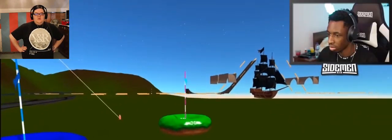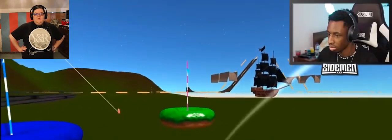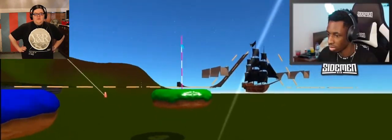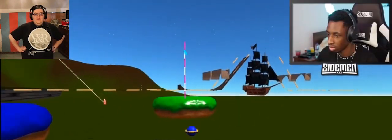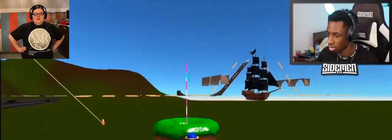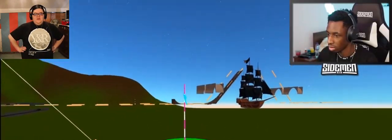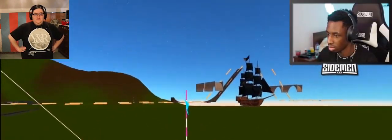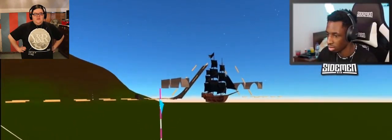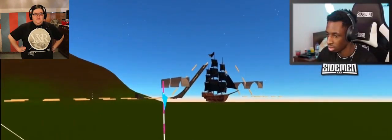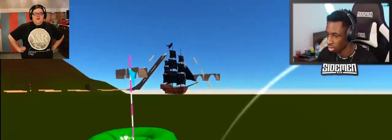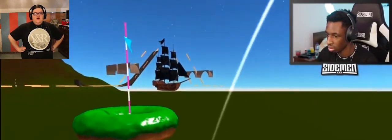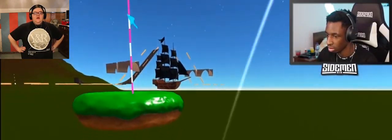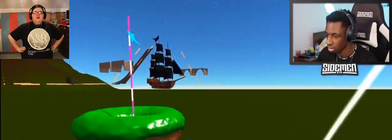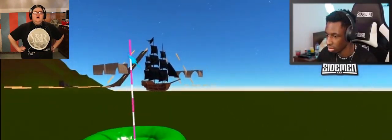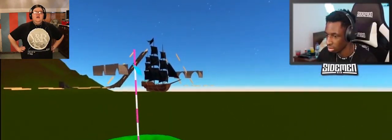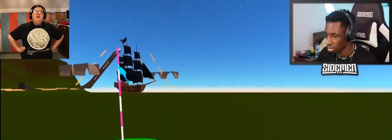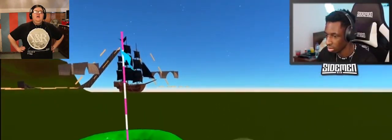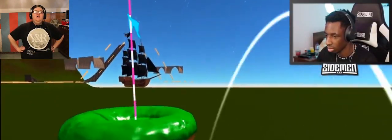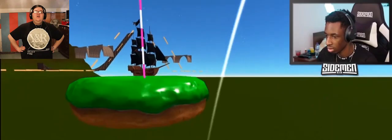What?